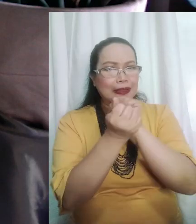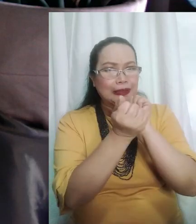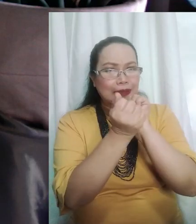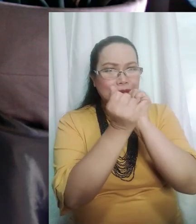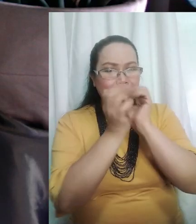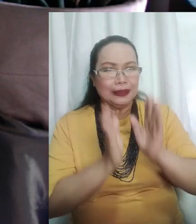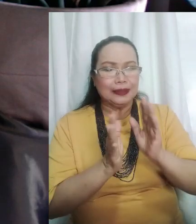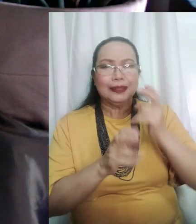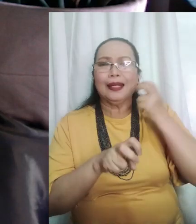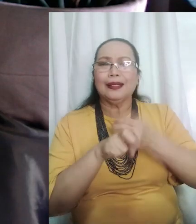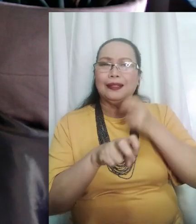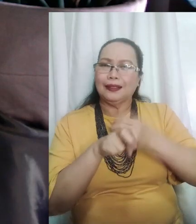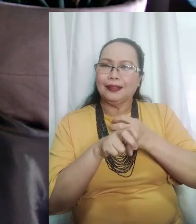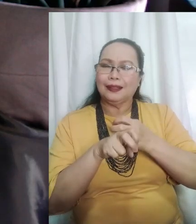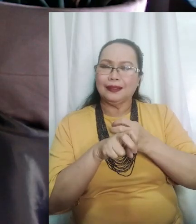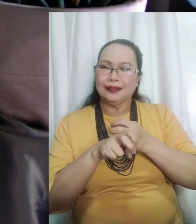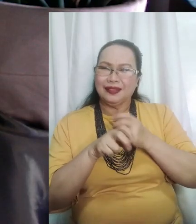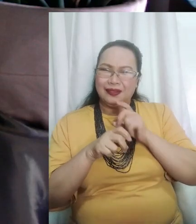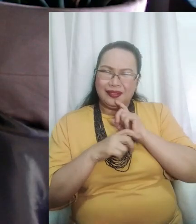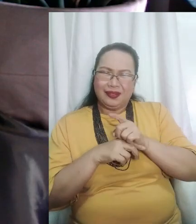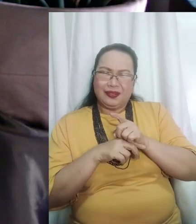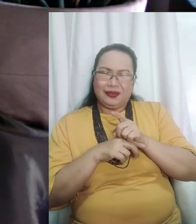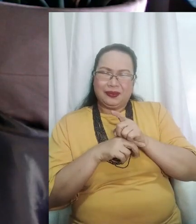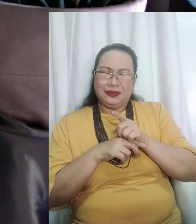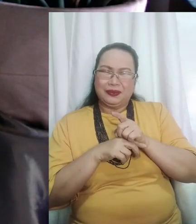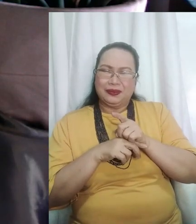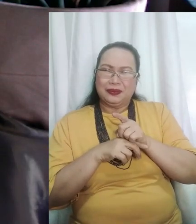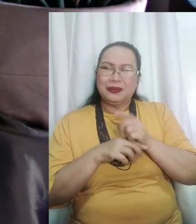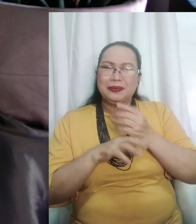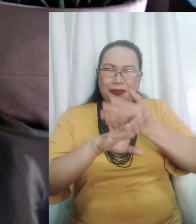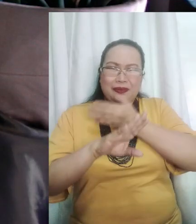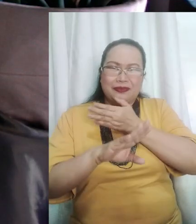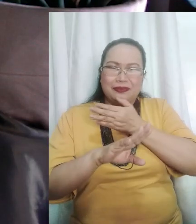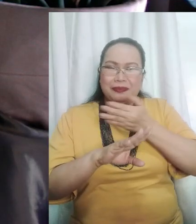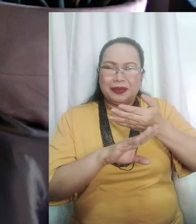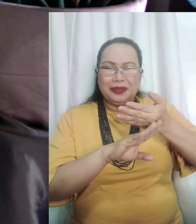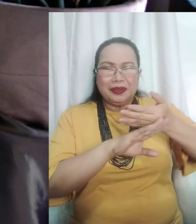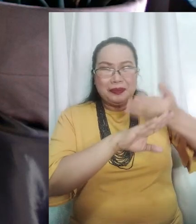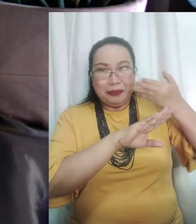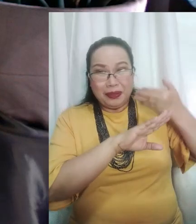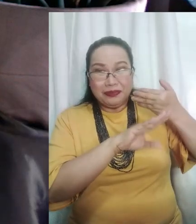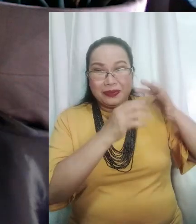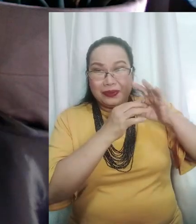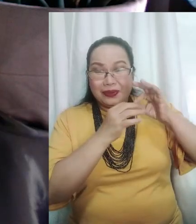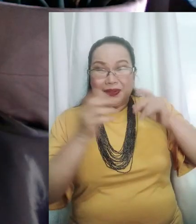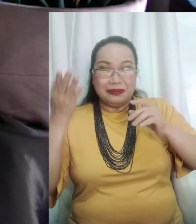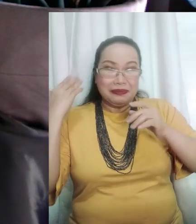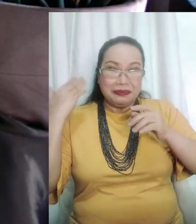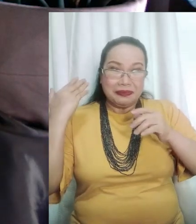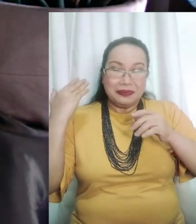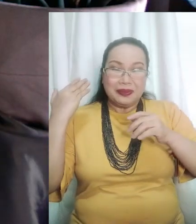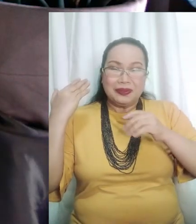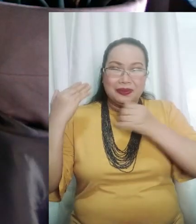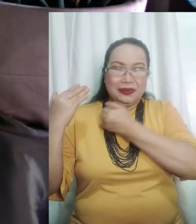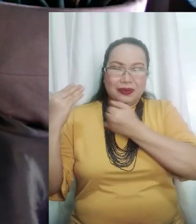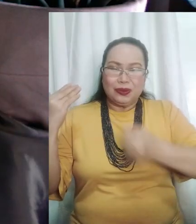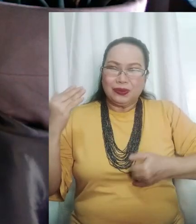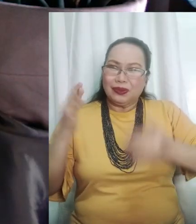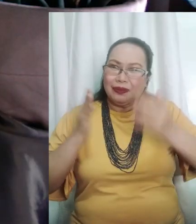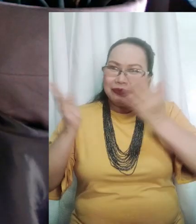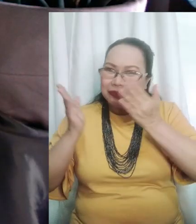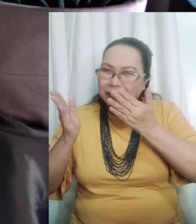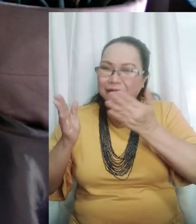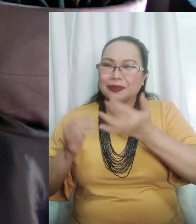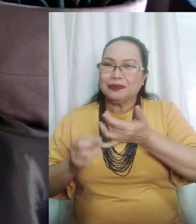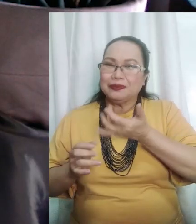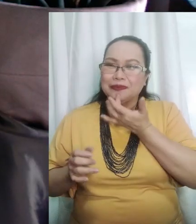quite difficult, a major adjustment in the life of Joseph. You see, back home kasi, he was served everything he needed,